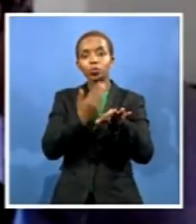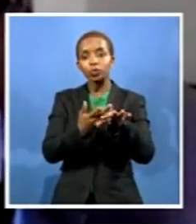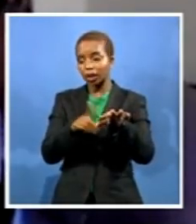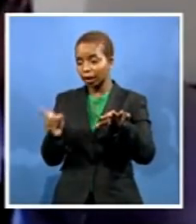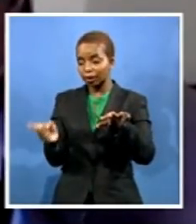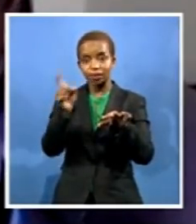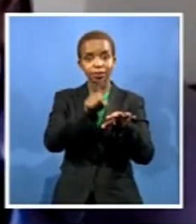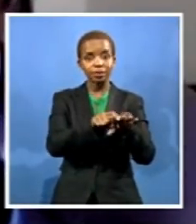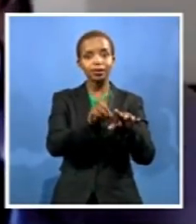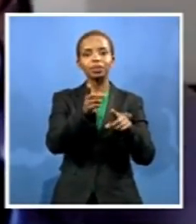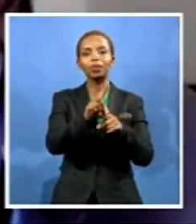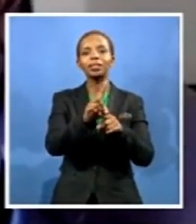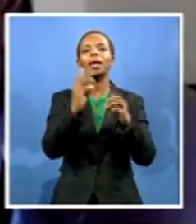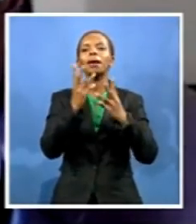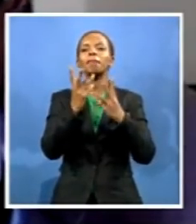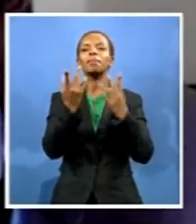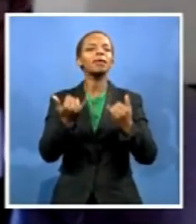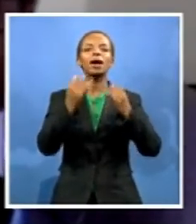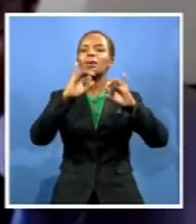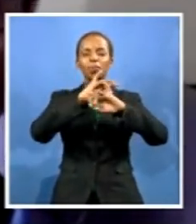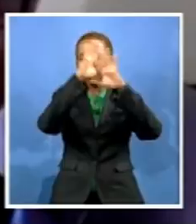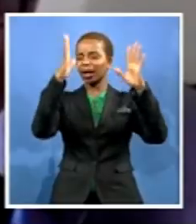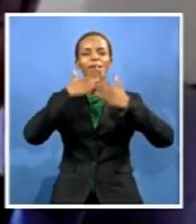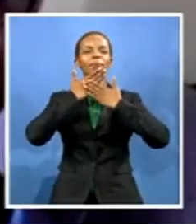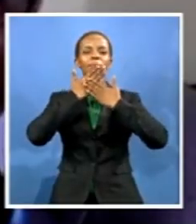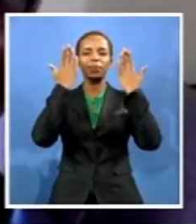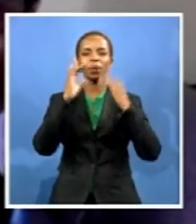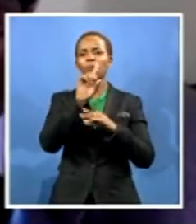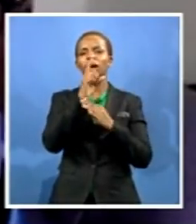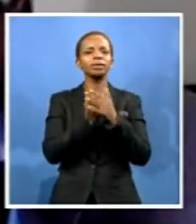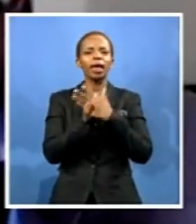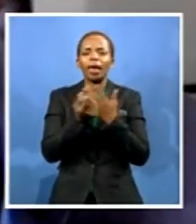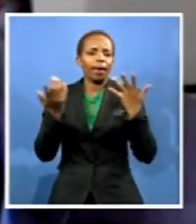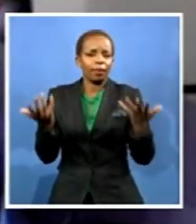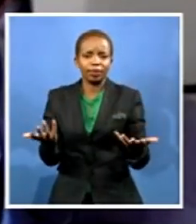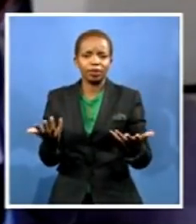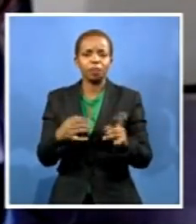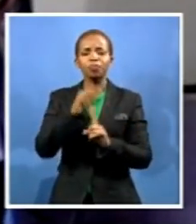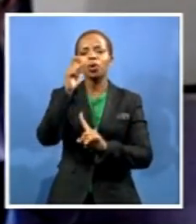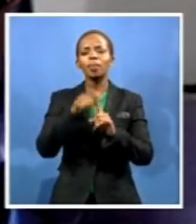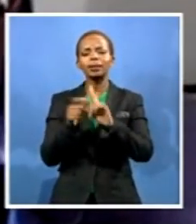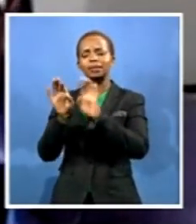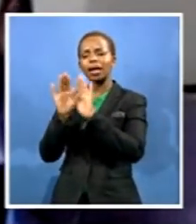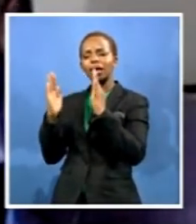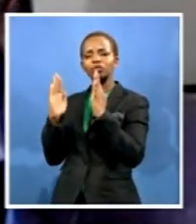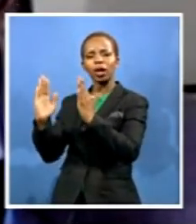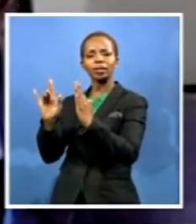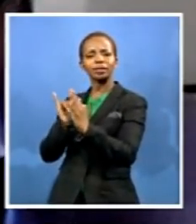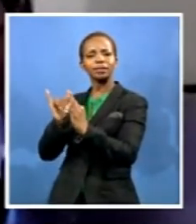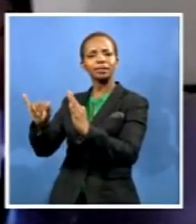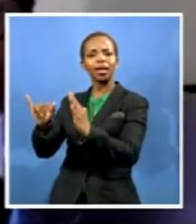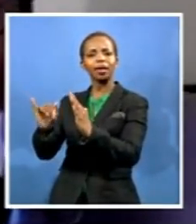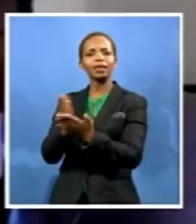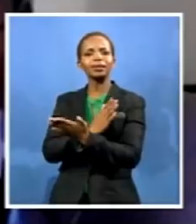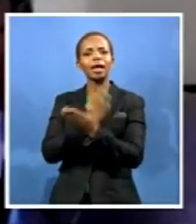happening. So when you isolate somebody, and especially when people are with Ebola, people more likely to